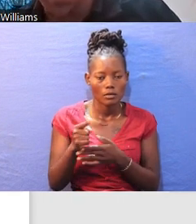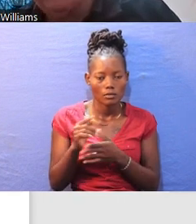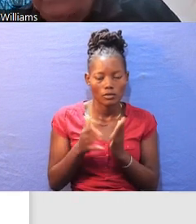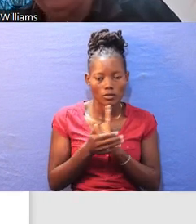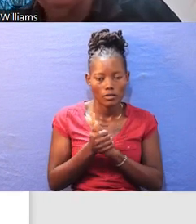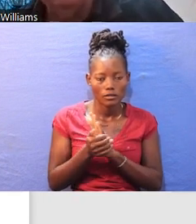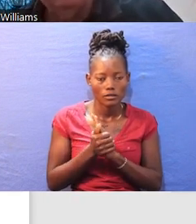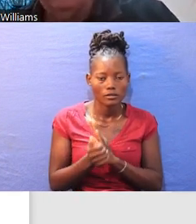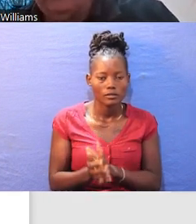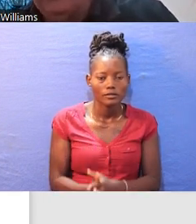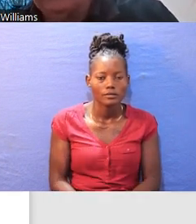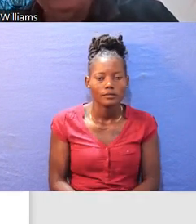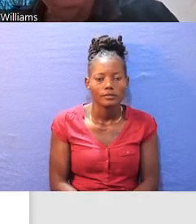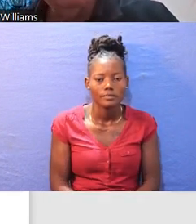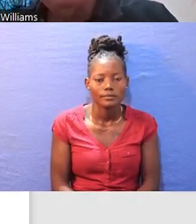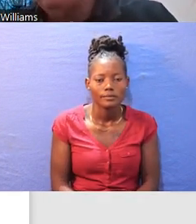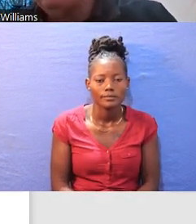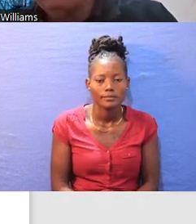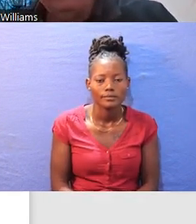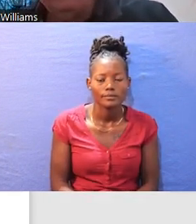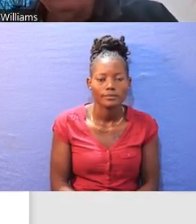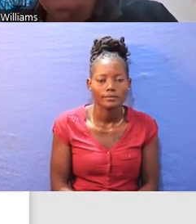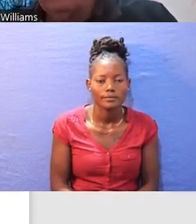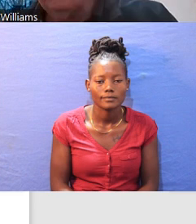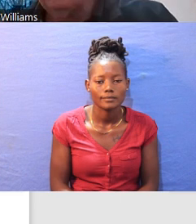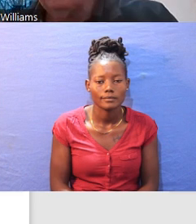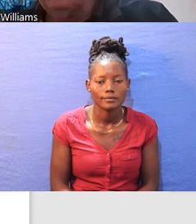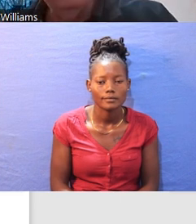your mechanics and your technique.